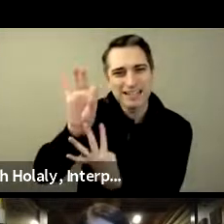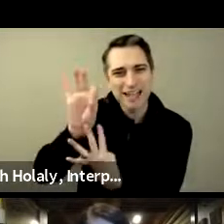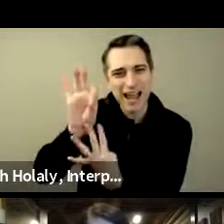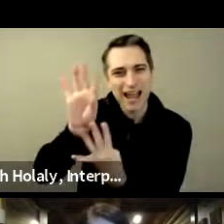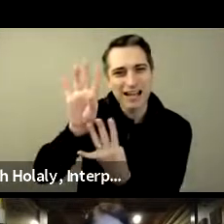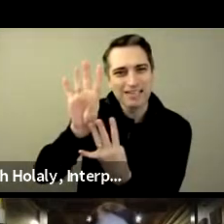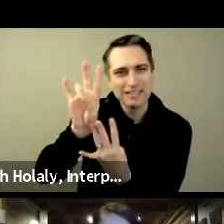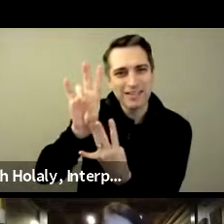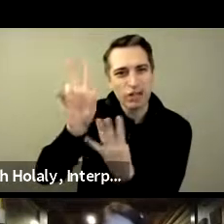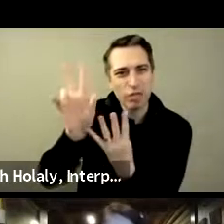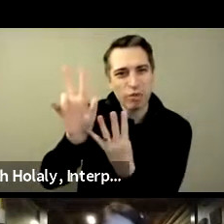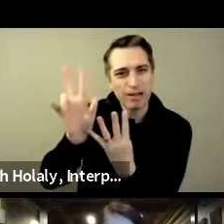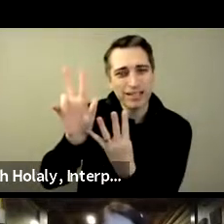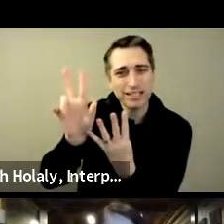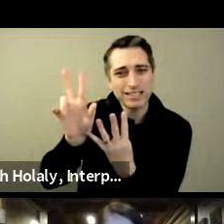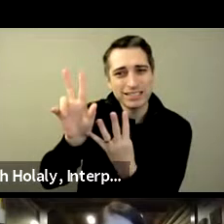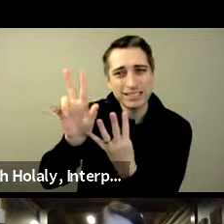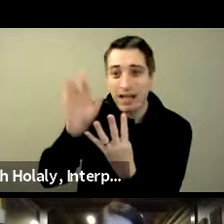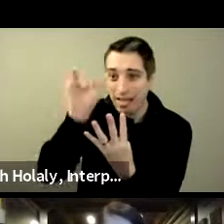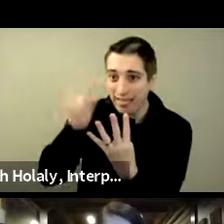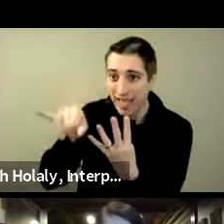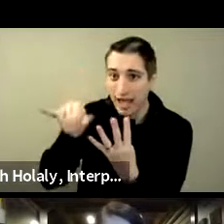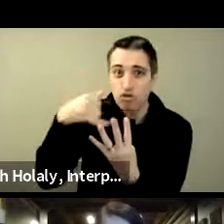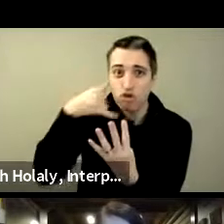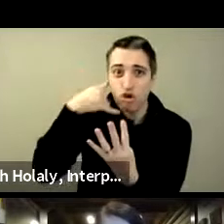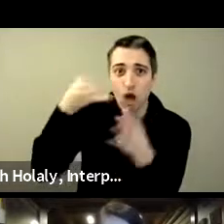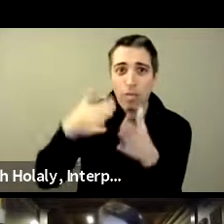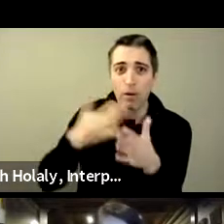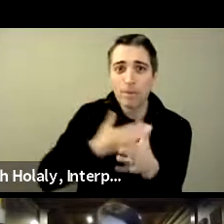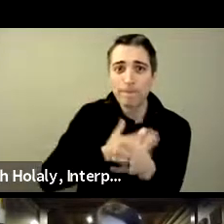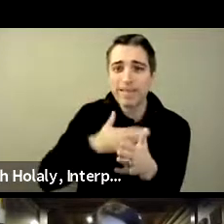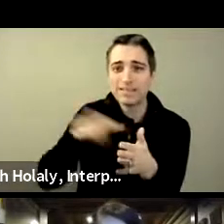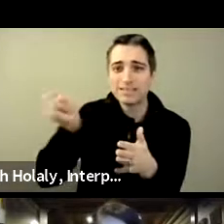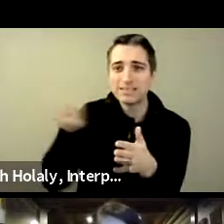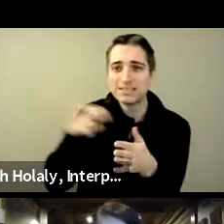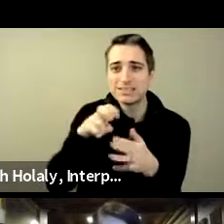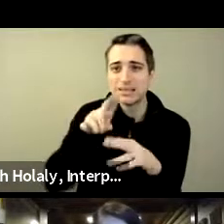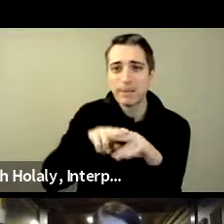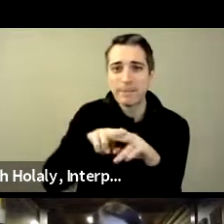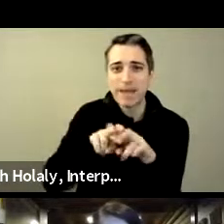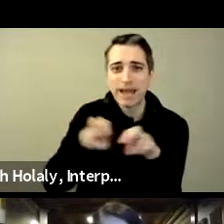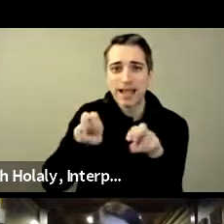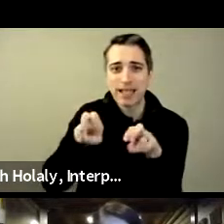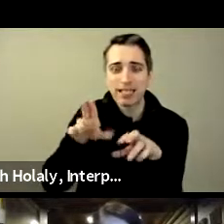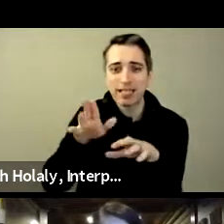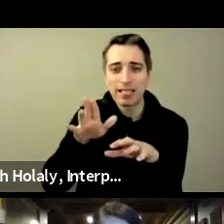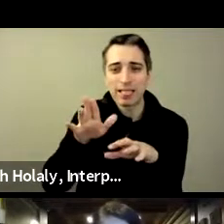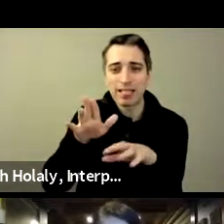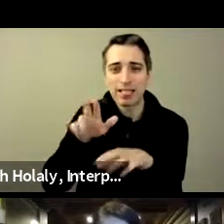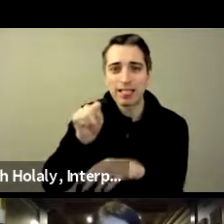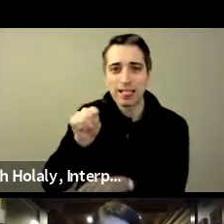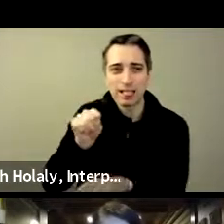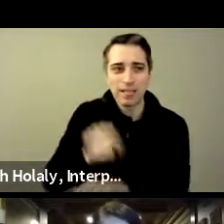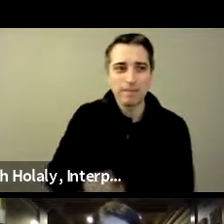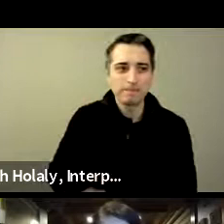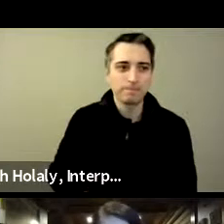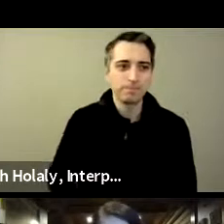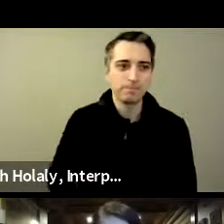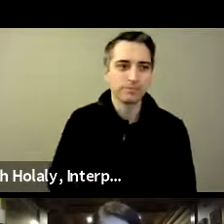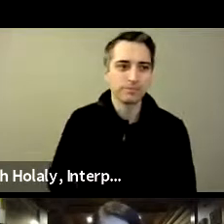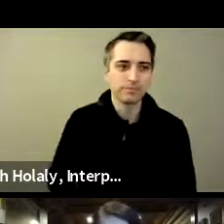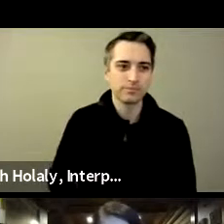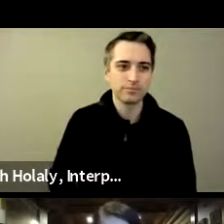8973. If we can have that caller brought over to the panelist list, thank you.